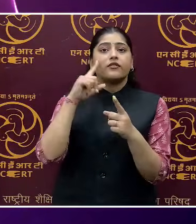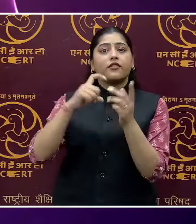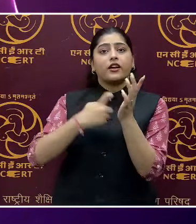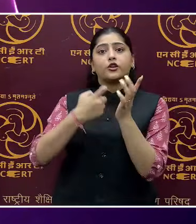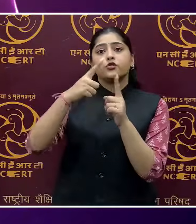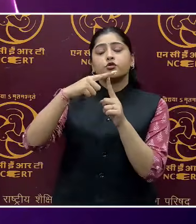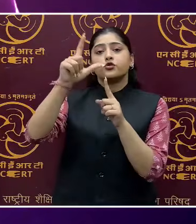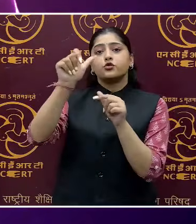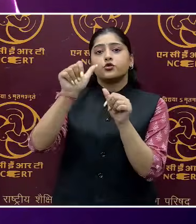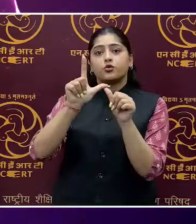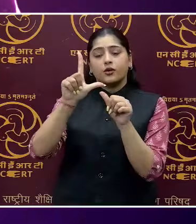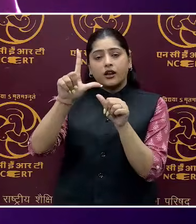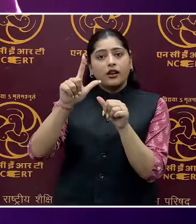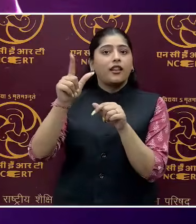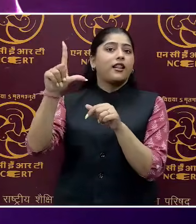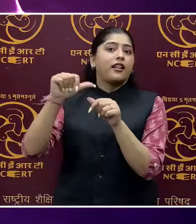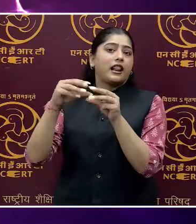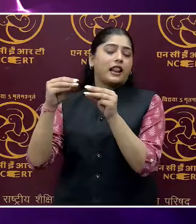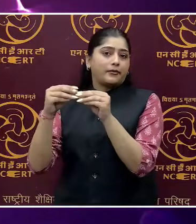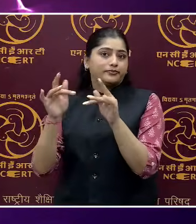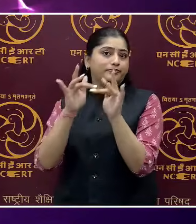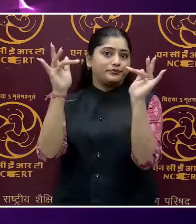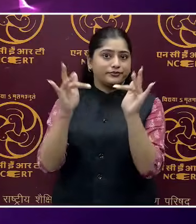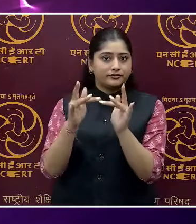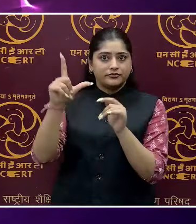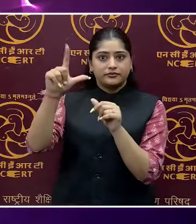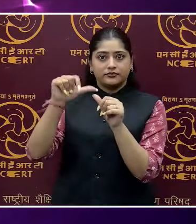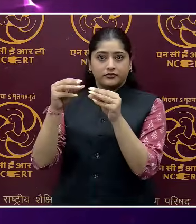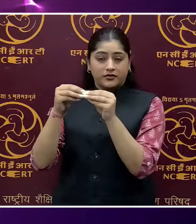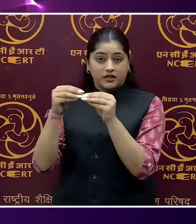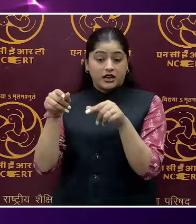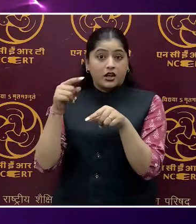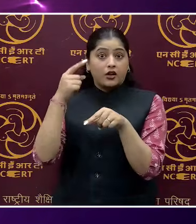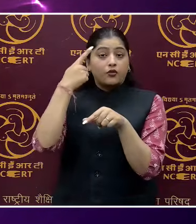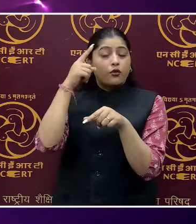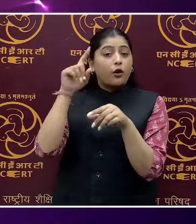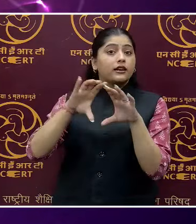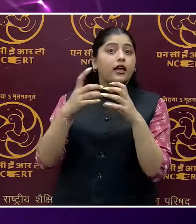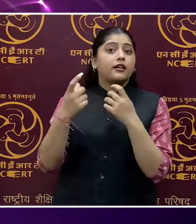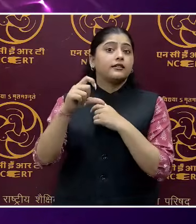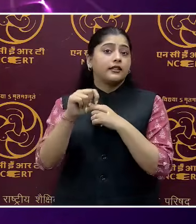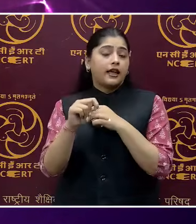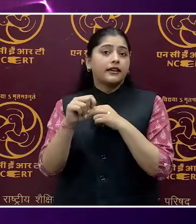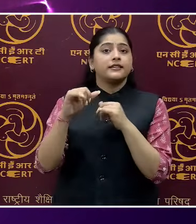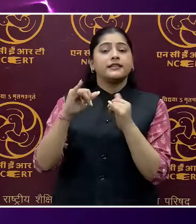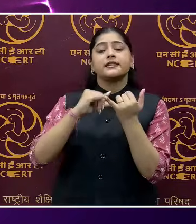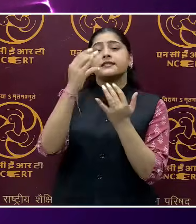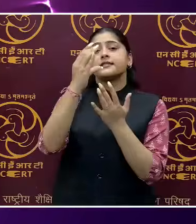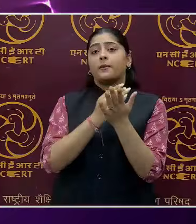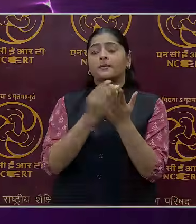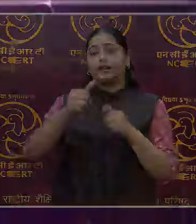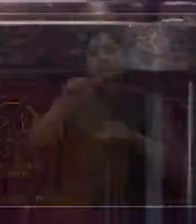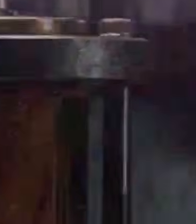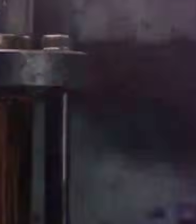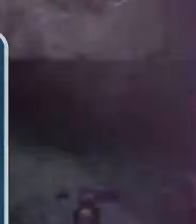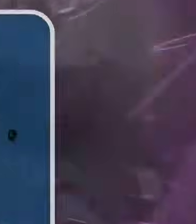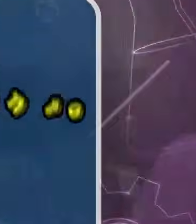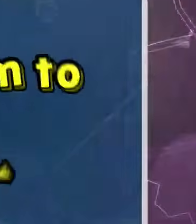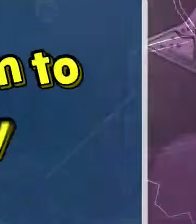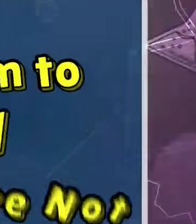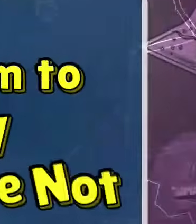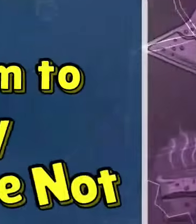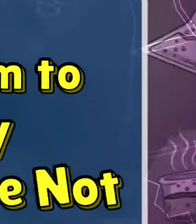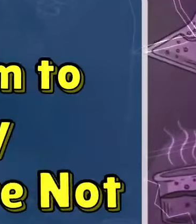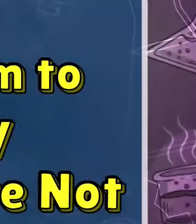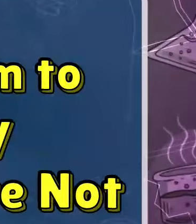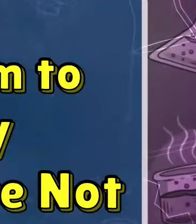10 AM in the clock, and today we are going to take up class 9th subject science, and the topic that we are going to take up is